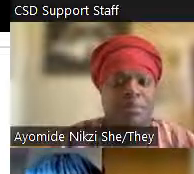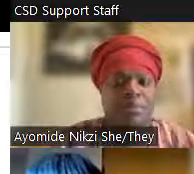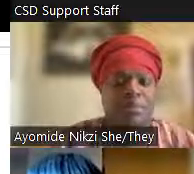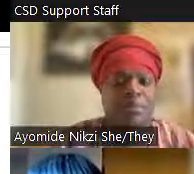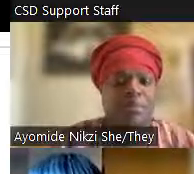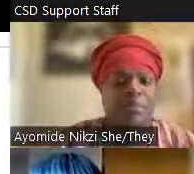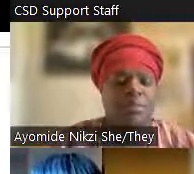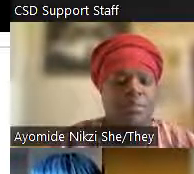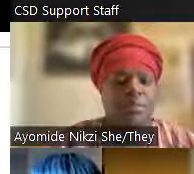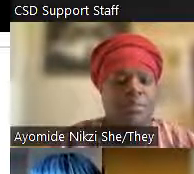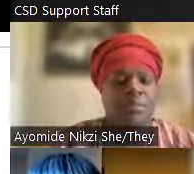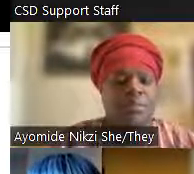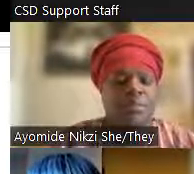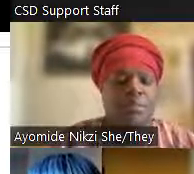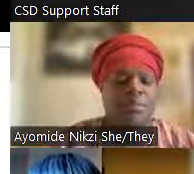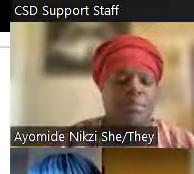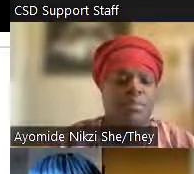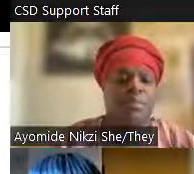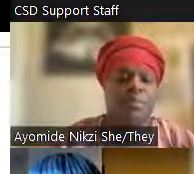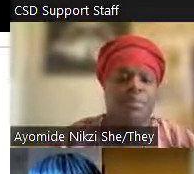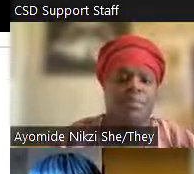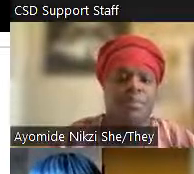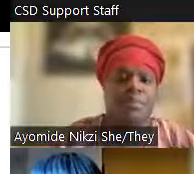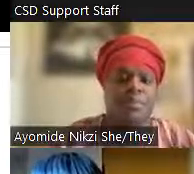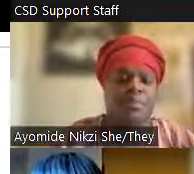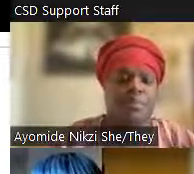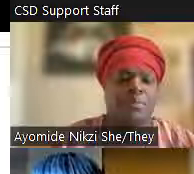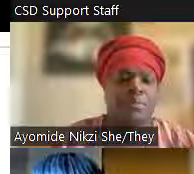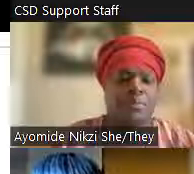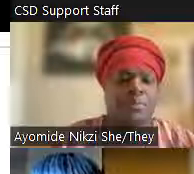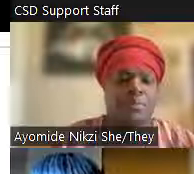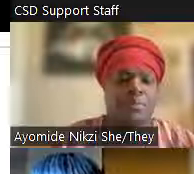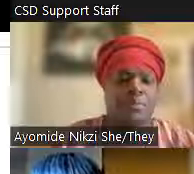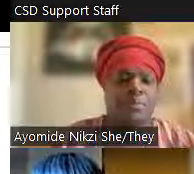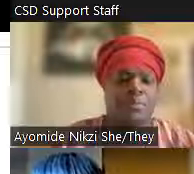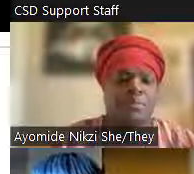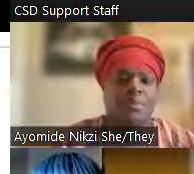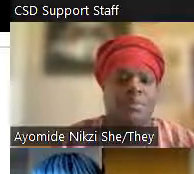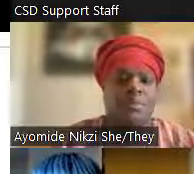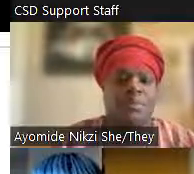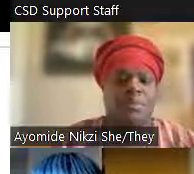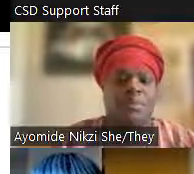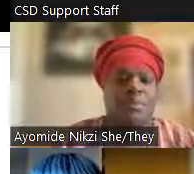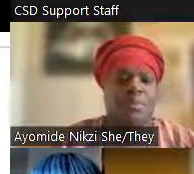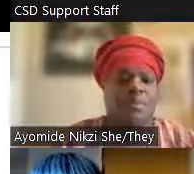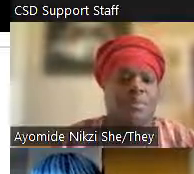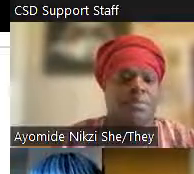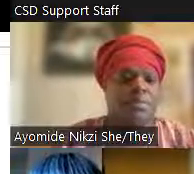one of the questions that was asked was a further definition of harassment. So you can see